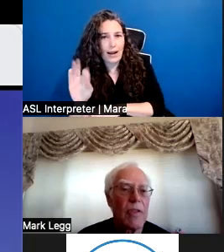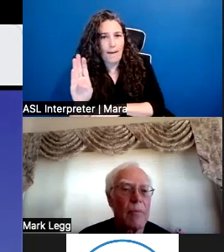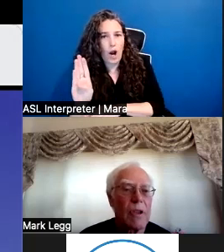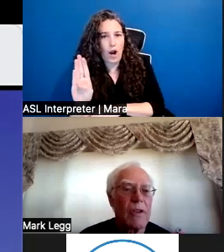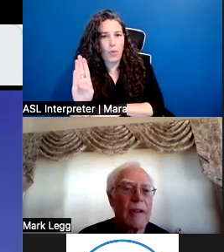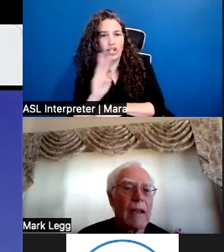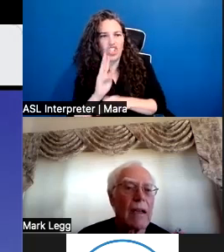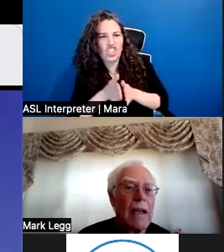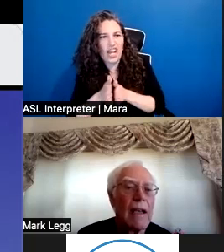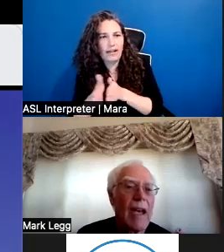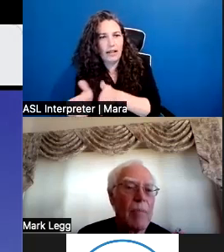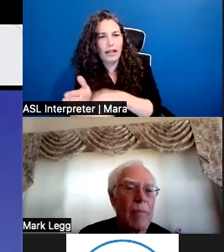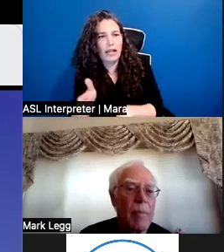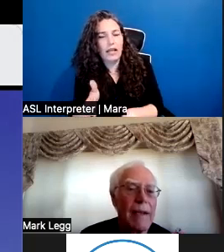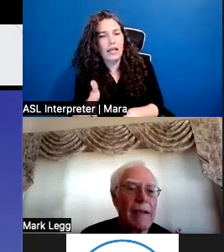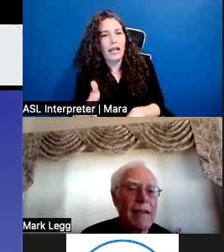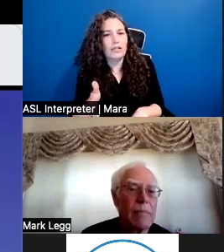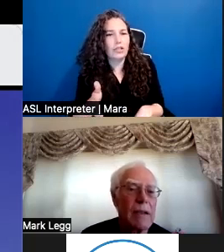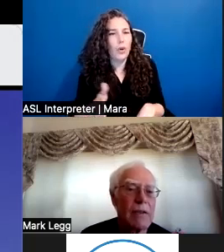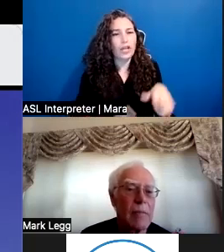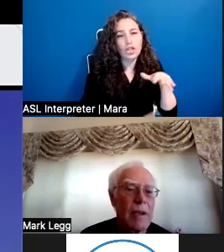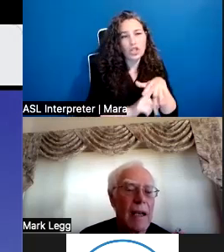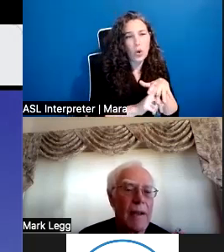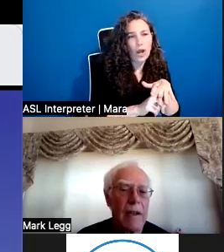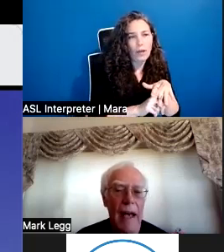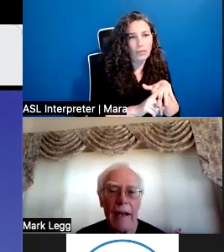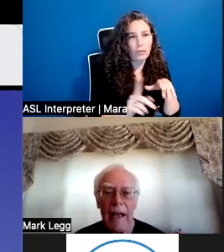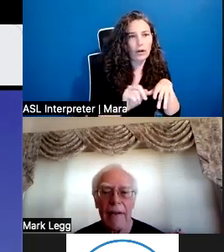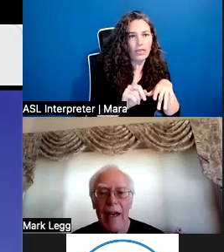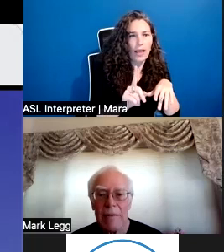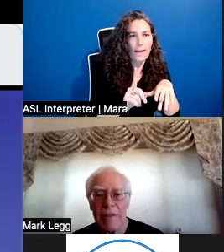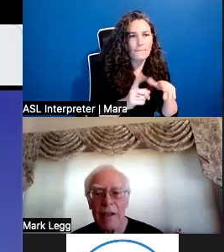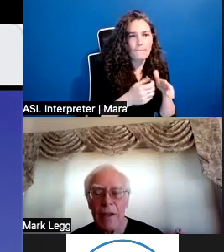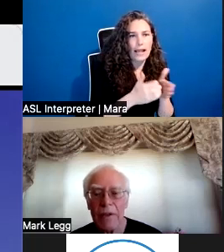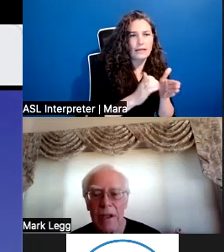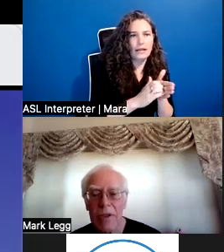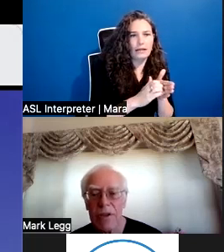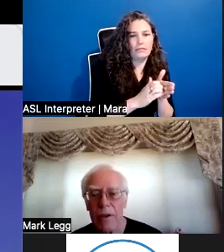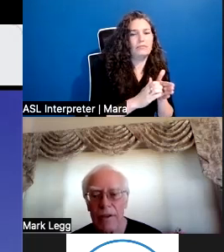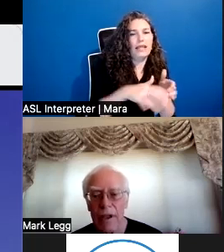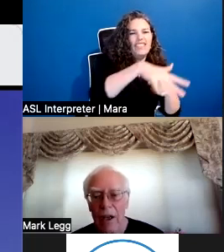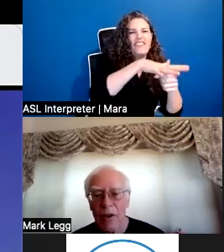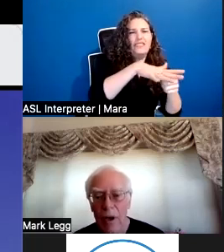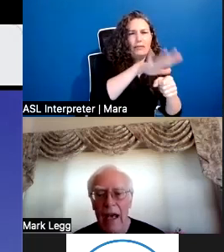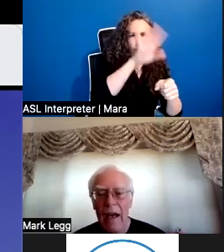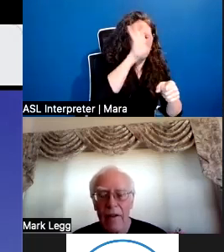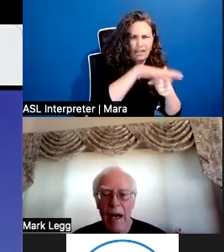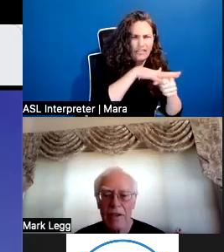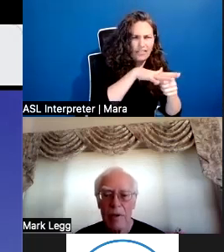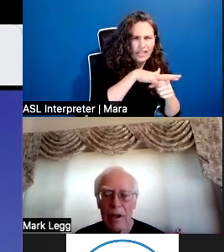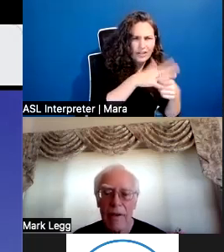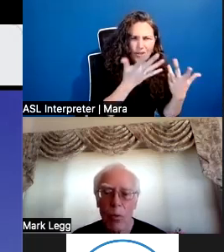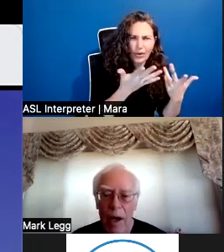Also the bathymetry, you see that little Santa Barbara Basin seems to be terminated at the edge of that. And the seismicity also seems to show this. So we have